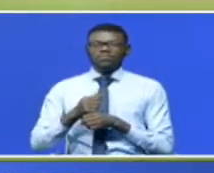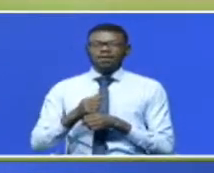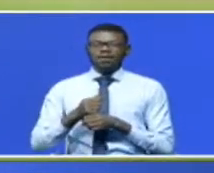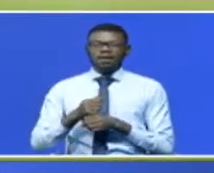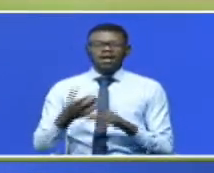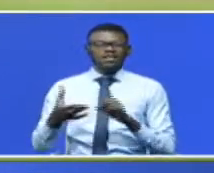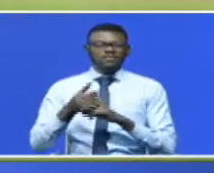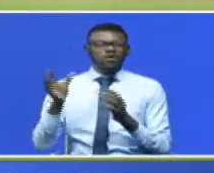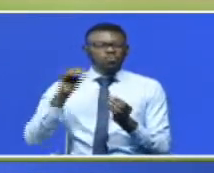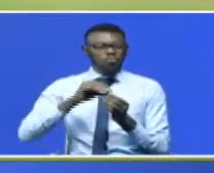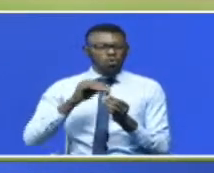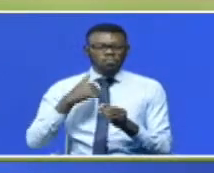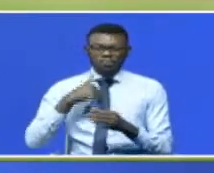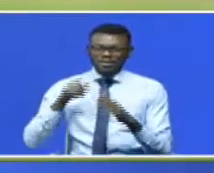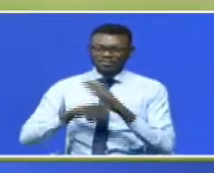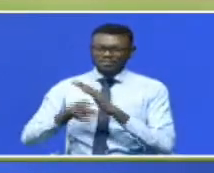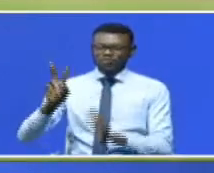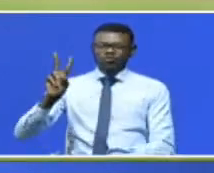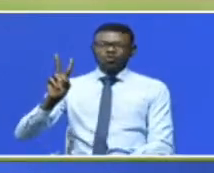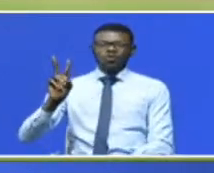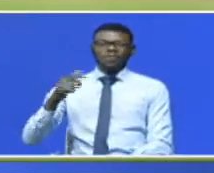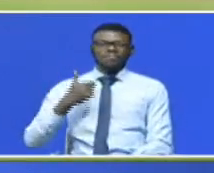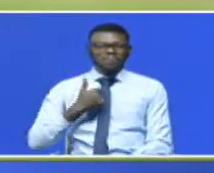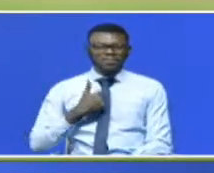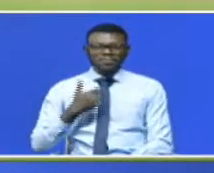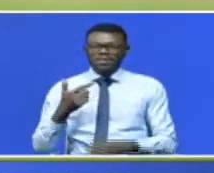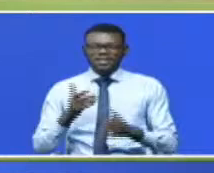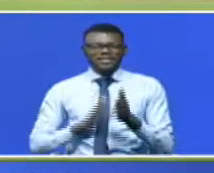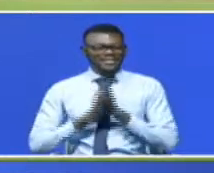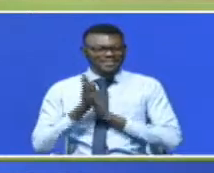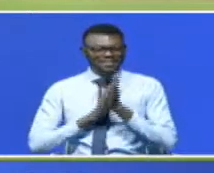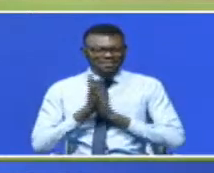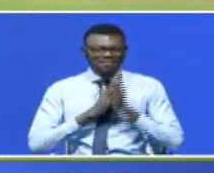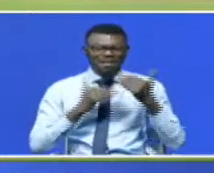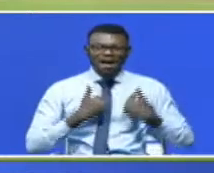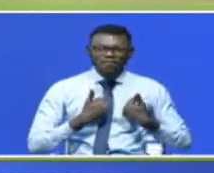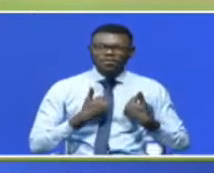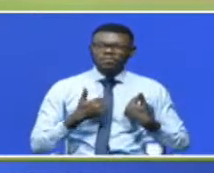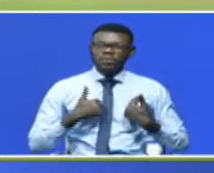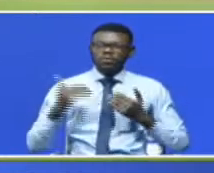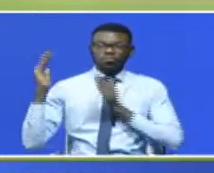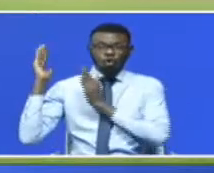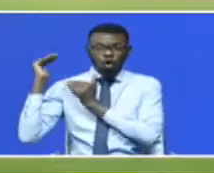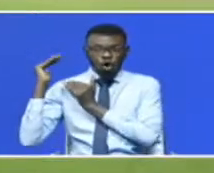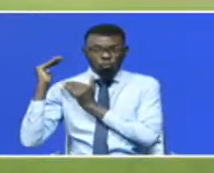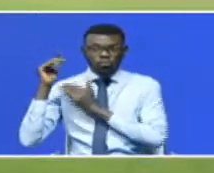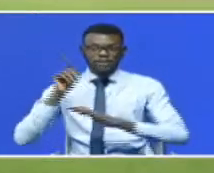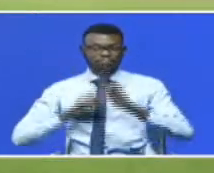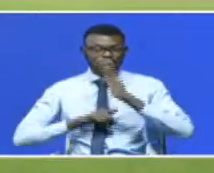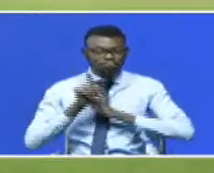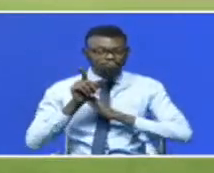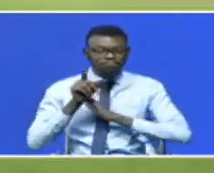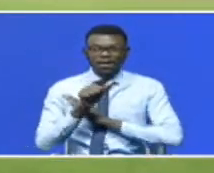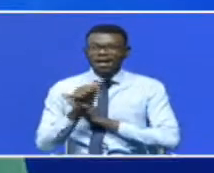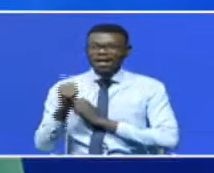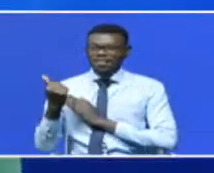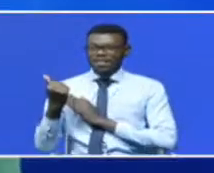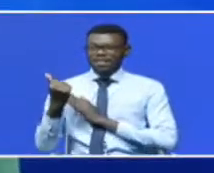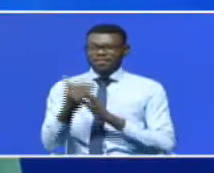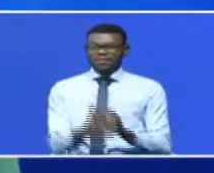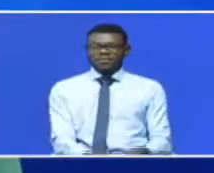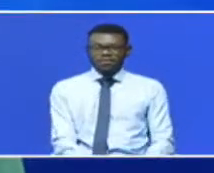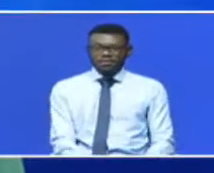far. So, yanipea morale kabisa na nataka nijitume nifunge mabao nyingine.